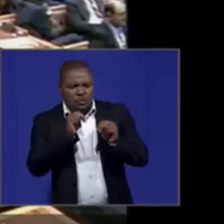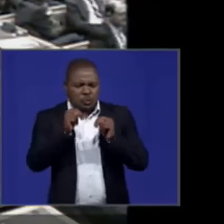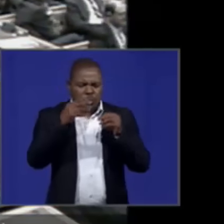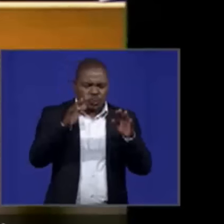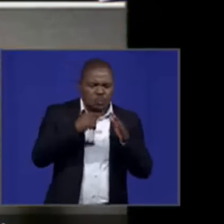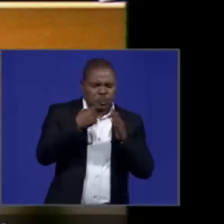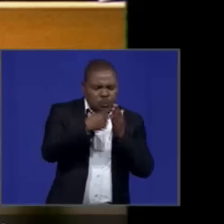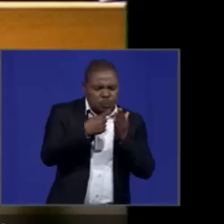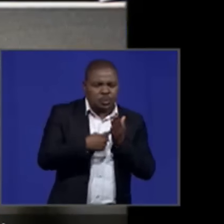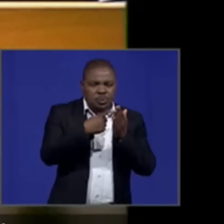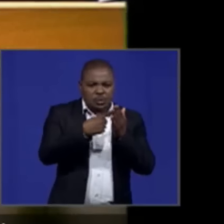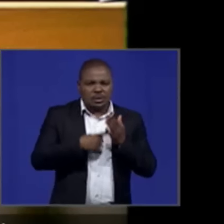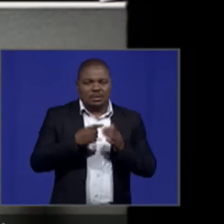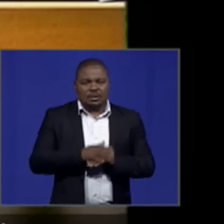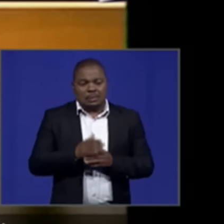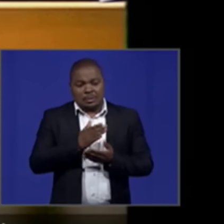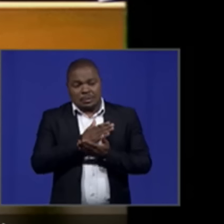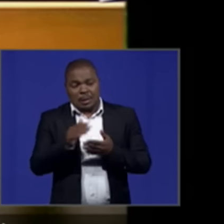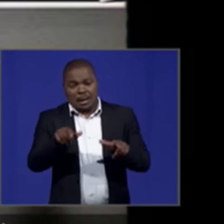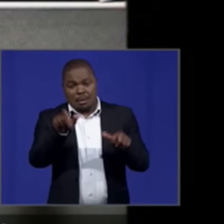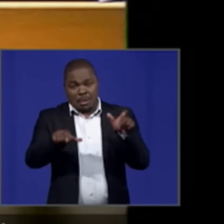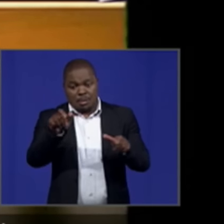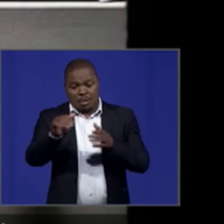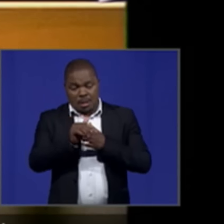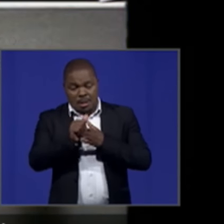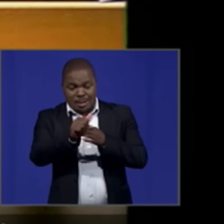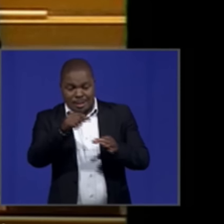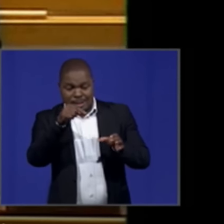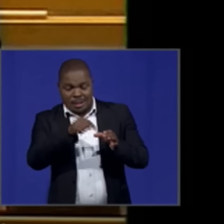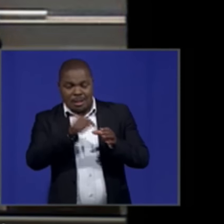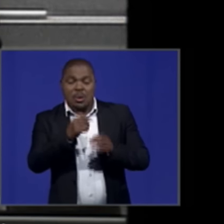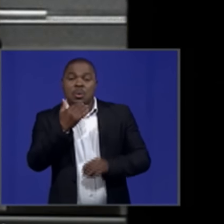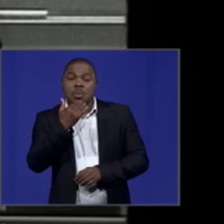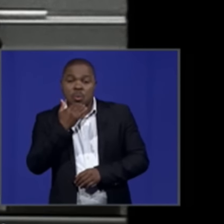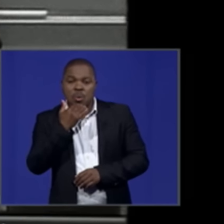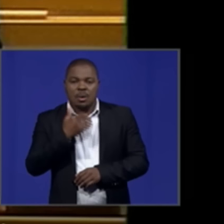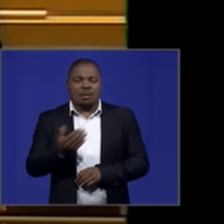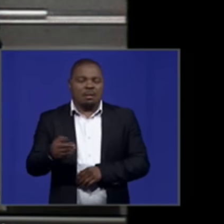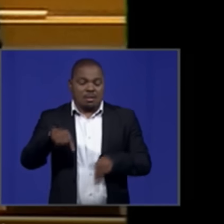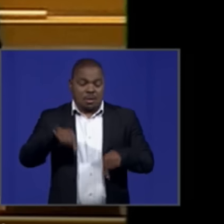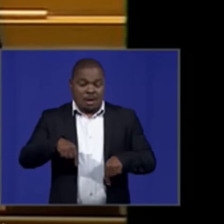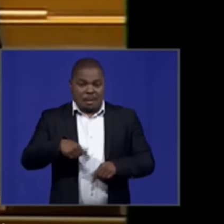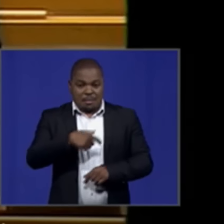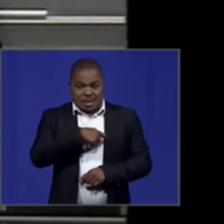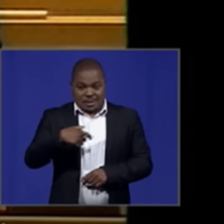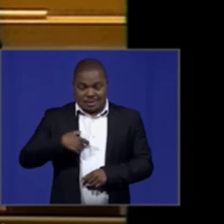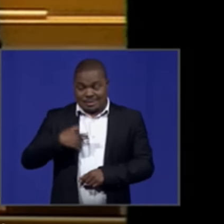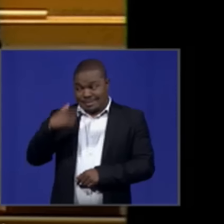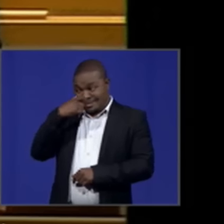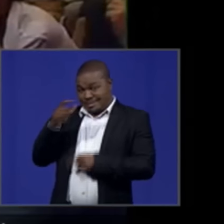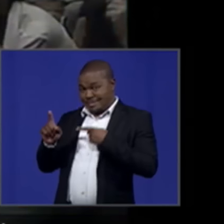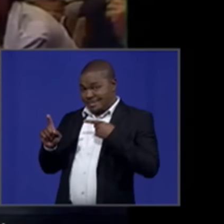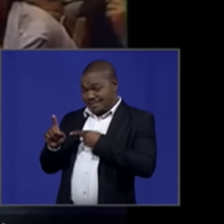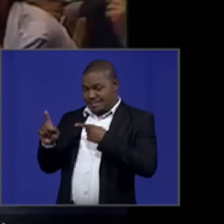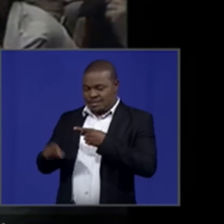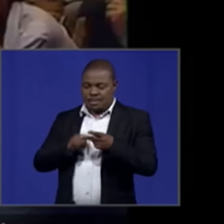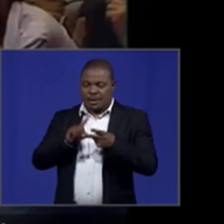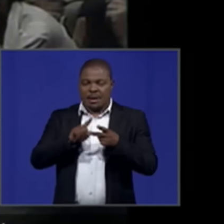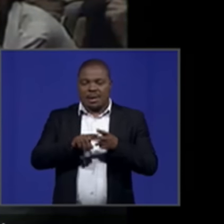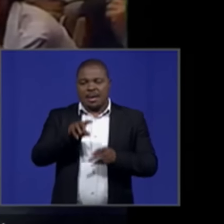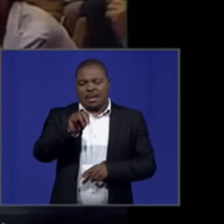masisi. Gareng ga ba baneng ba eteletse pele tsamaiso eo e ne le mopresidente wa gajana Cyril Ramaphosa ga mmogo le